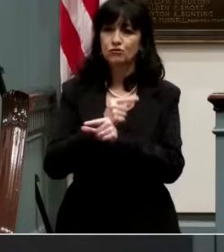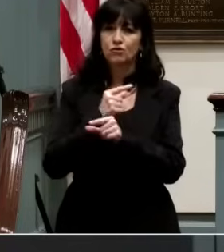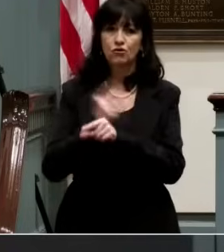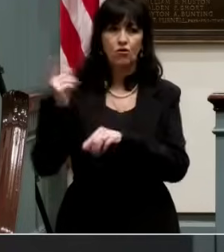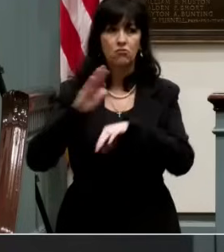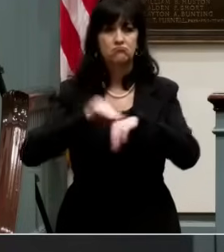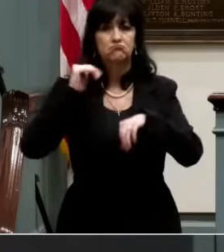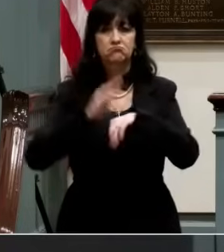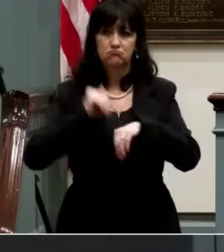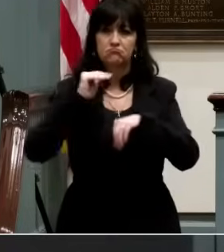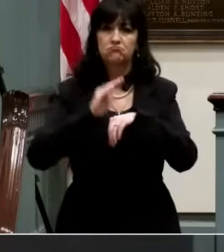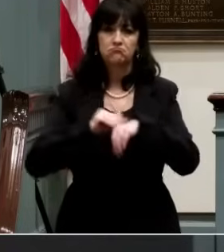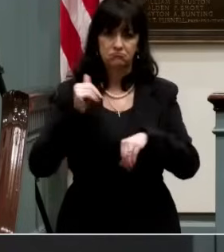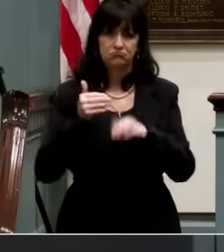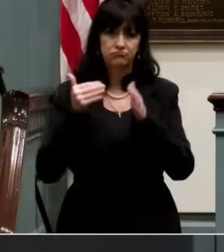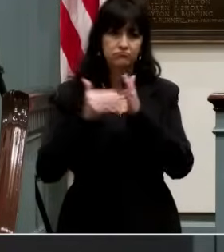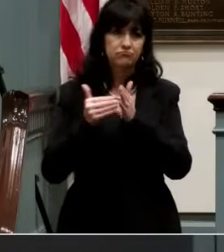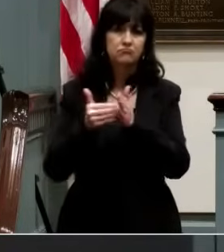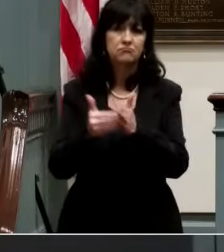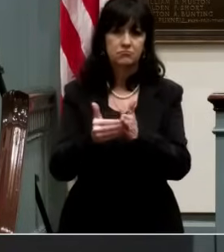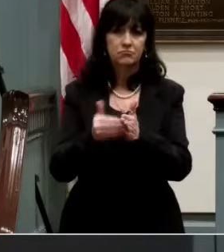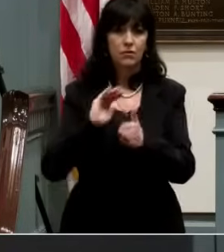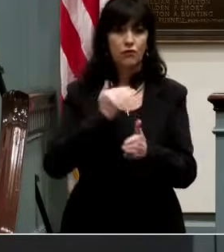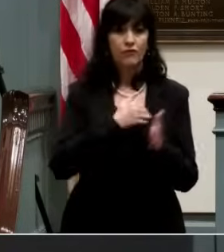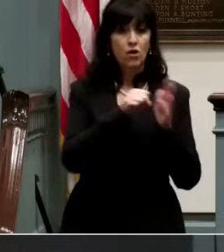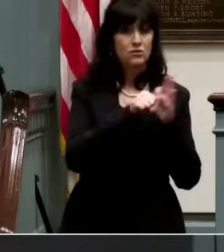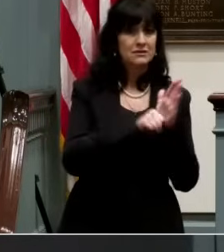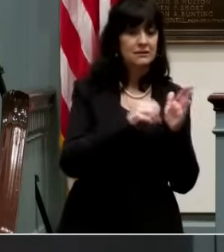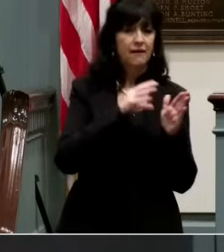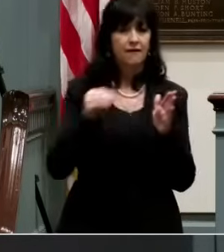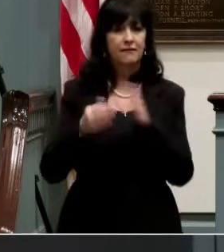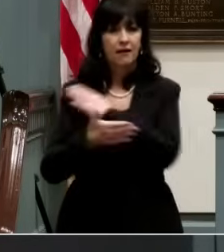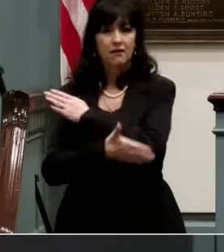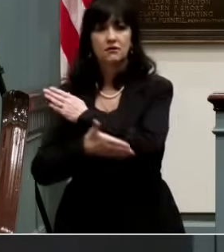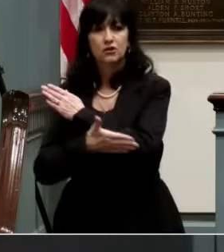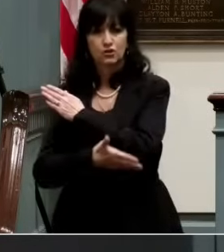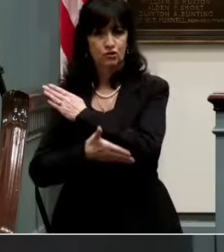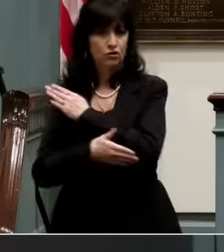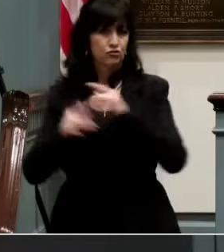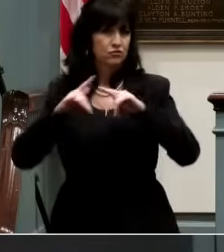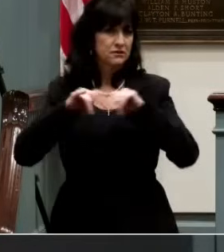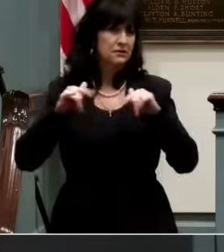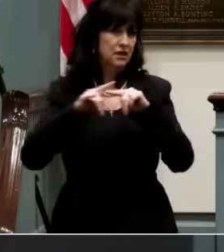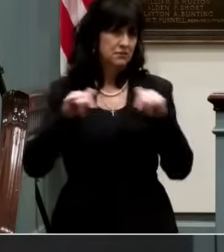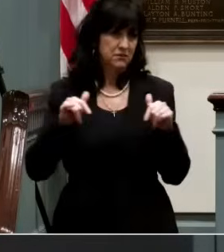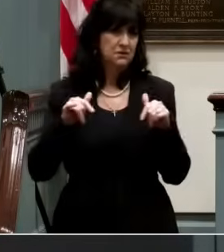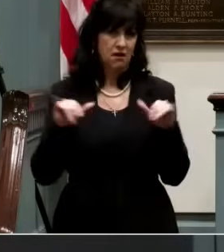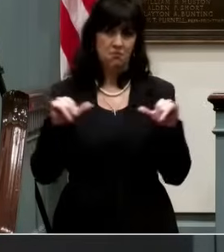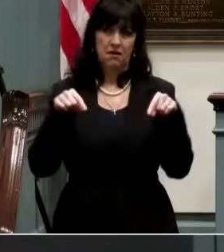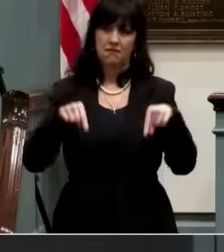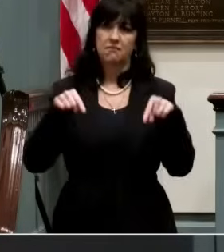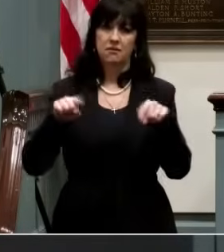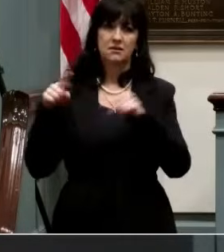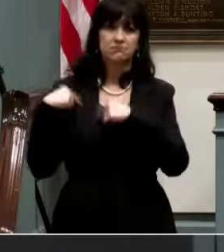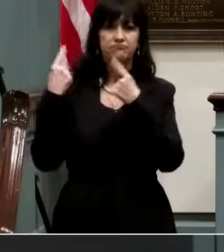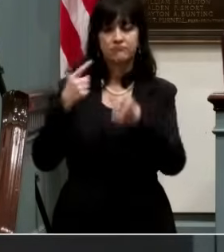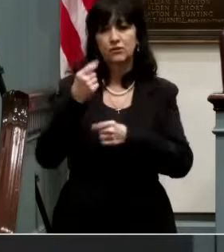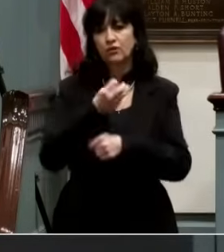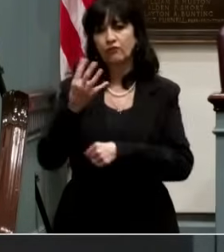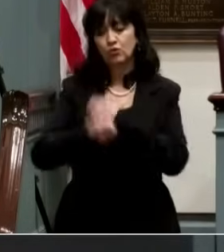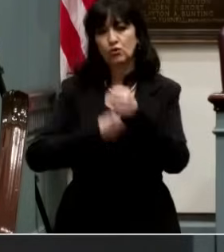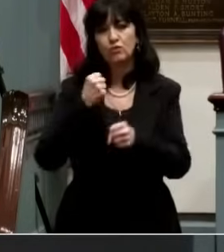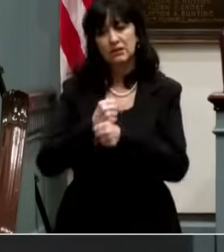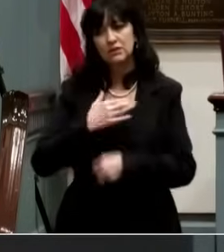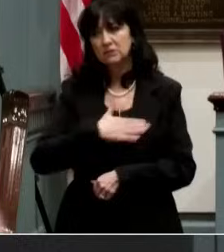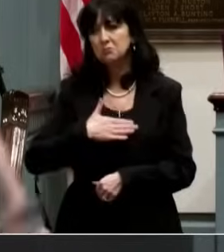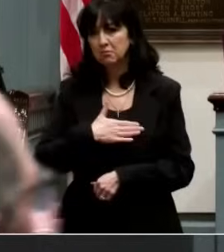much for our state and our country at the same time than these men and women have over the last several years. Please join me in recognizing and thank